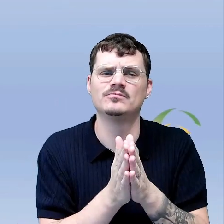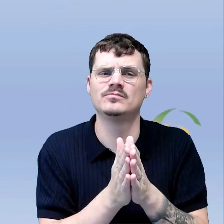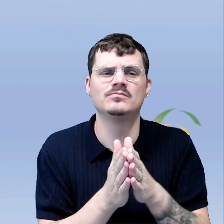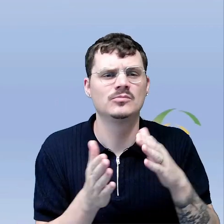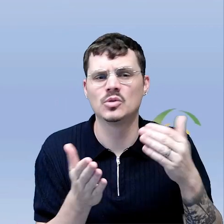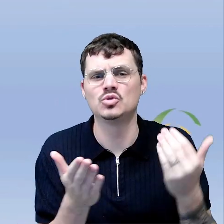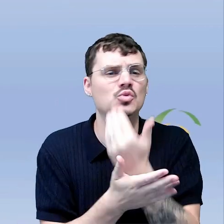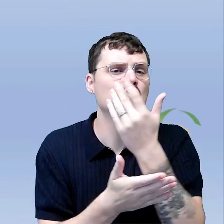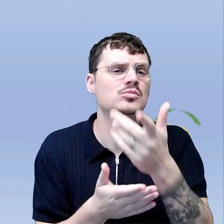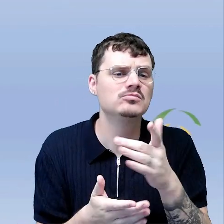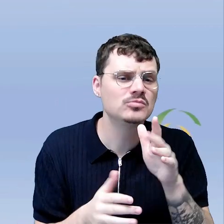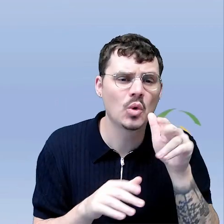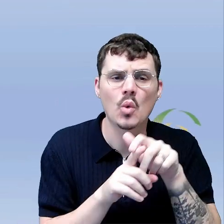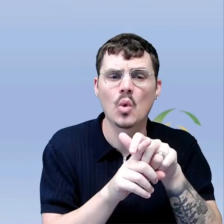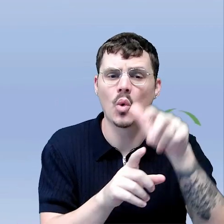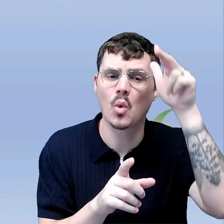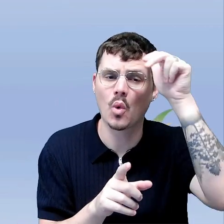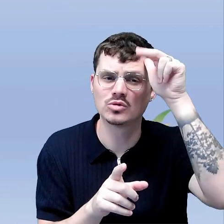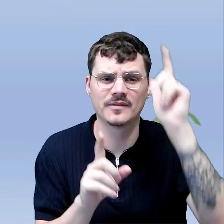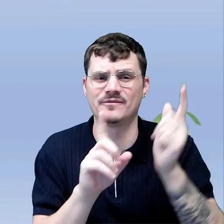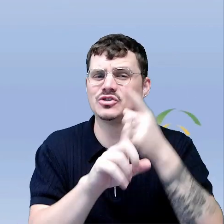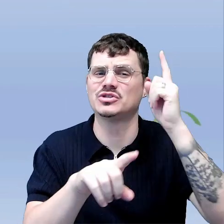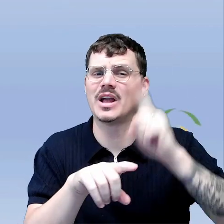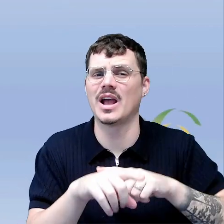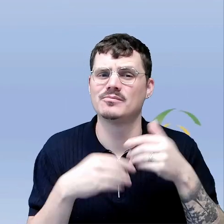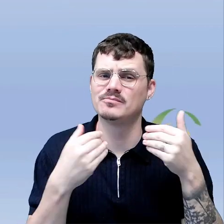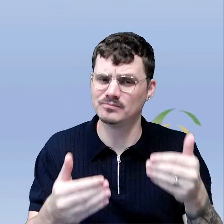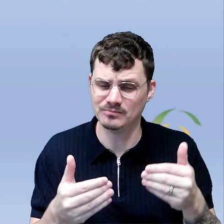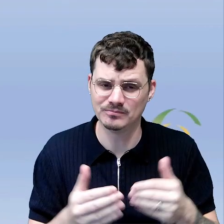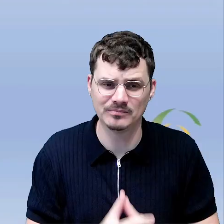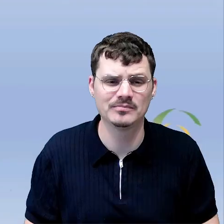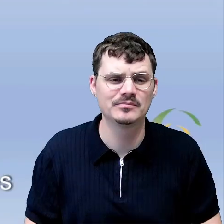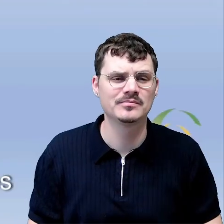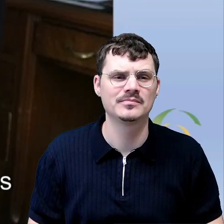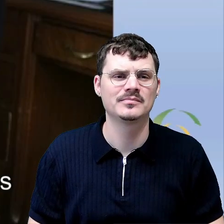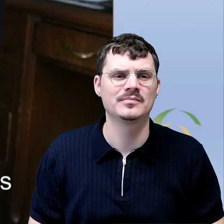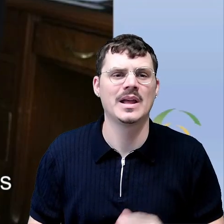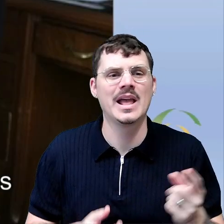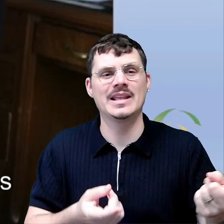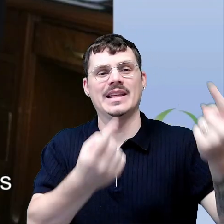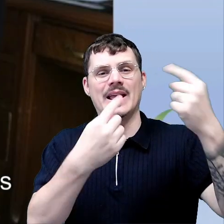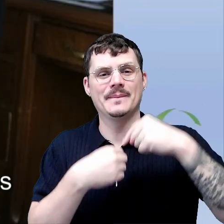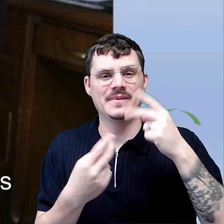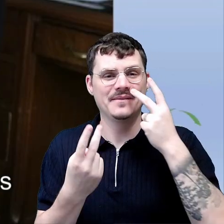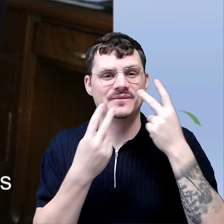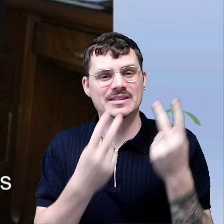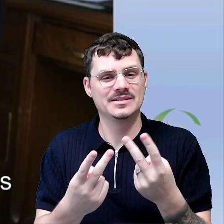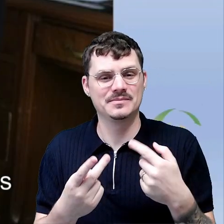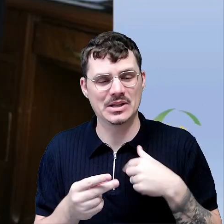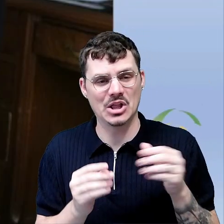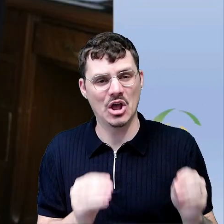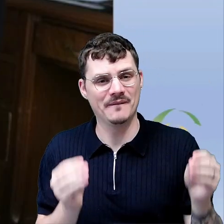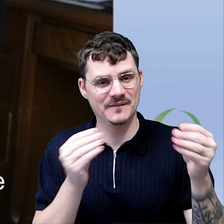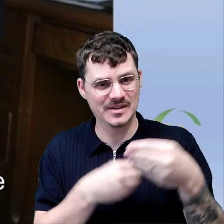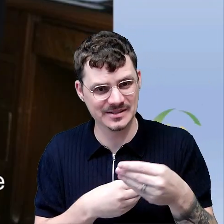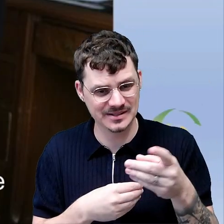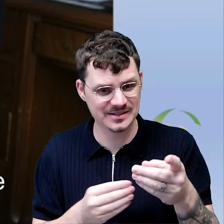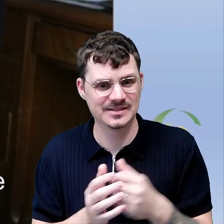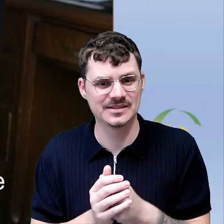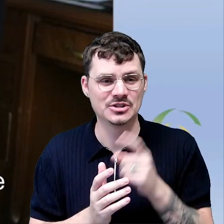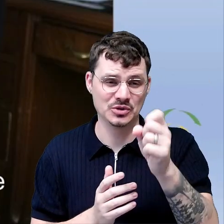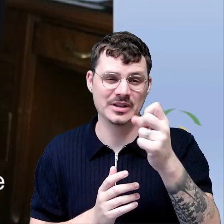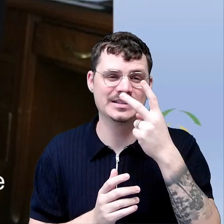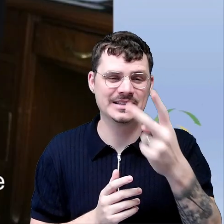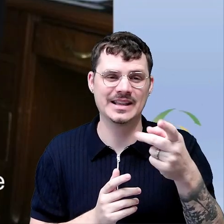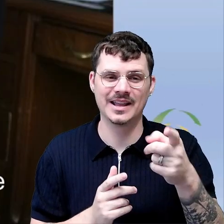another new sport, riding horses, first time ever. Came to visit me at one of my other offices. And as you can